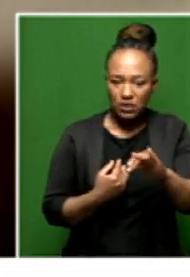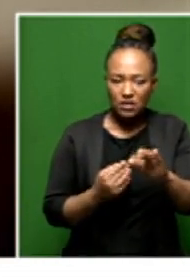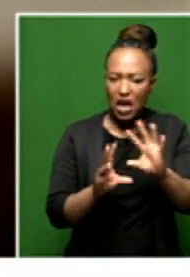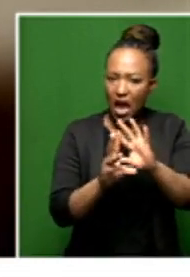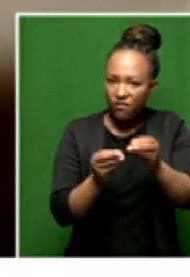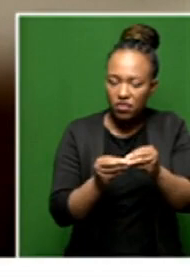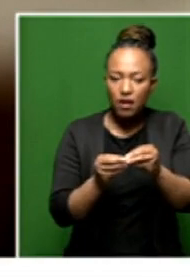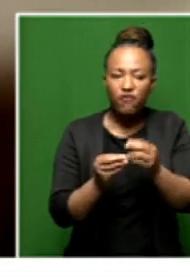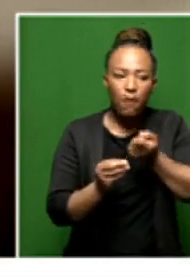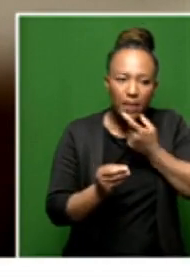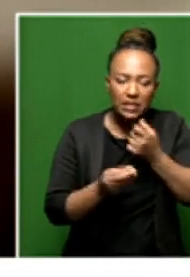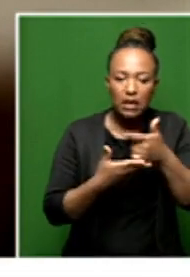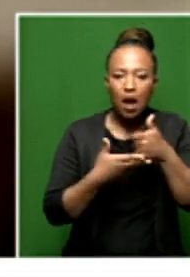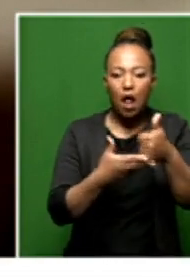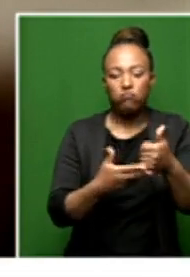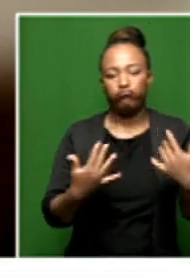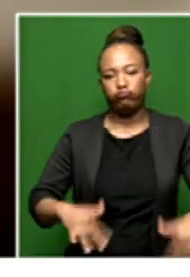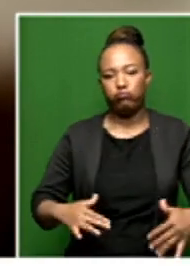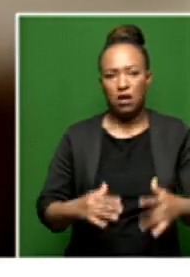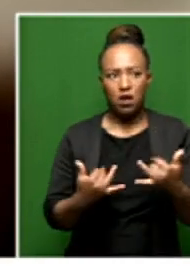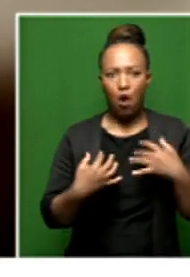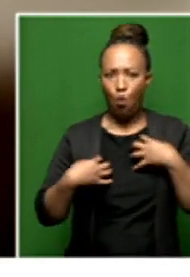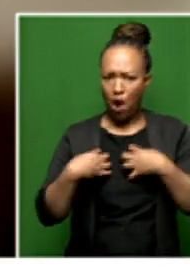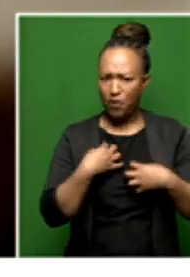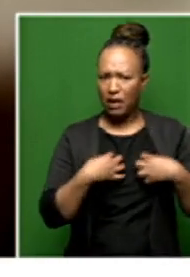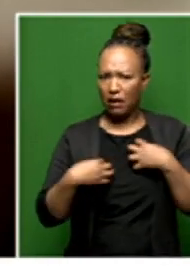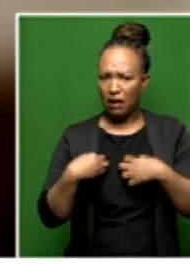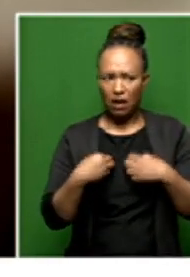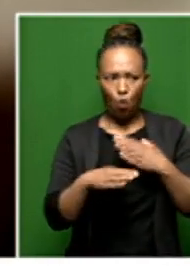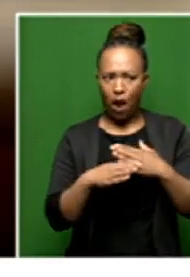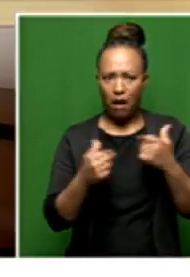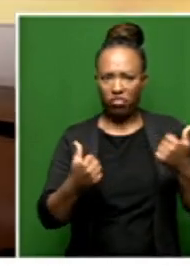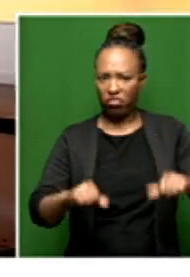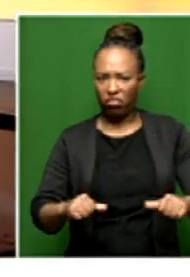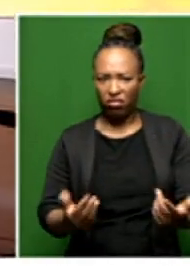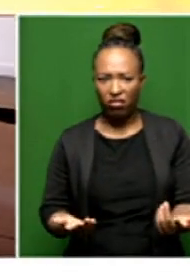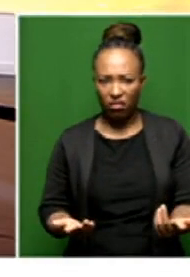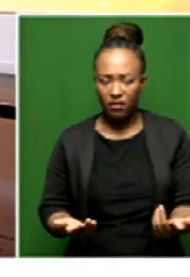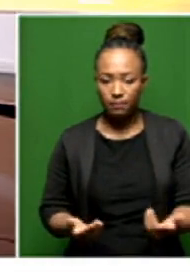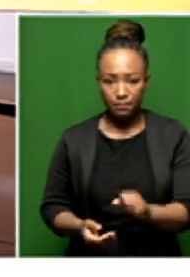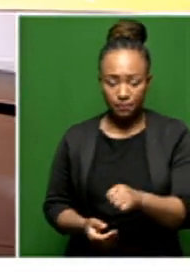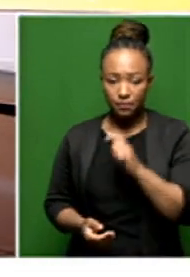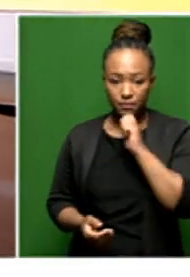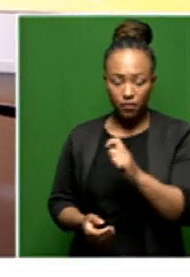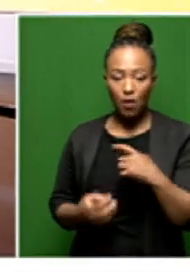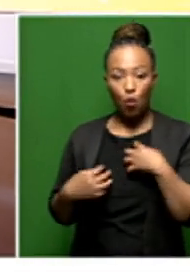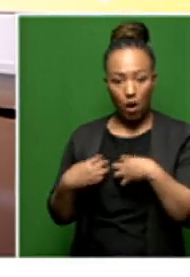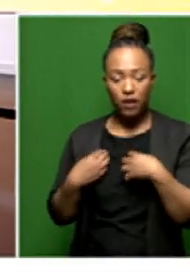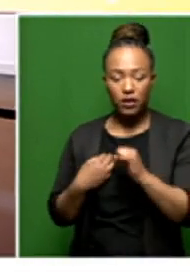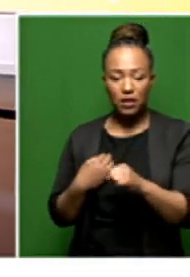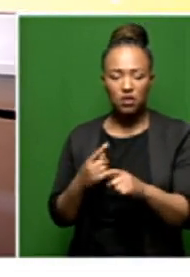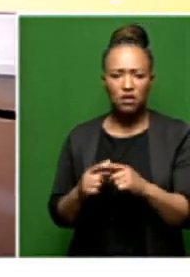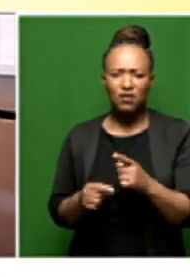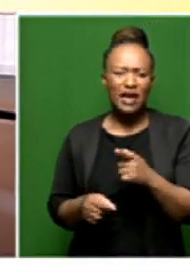medicine. And so it's really a worrying trend. It certainly is. Were you able to ascertain what some